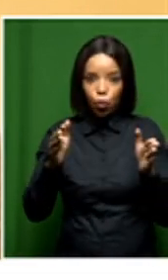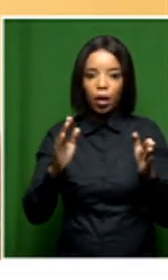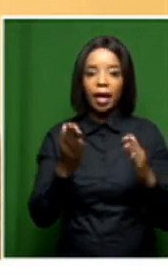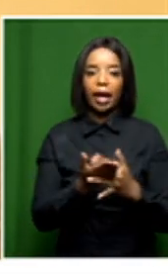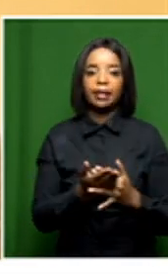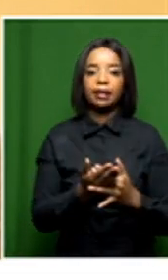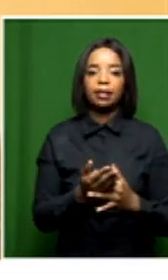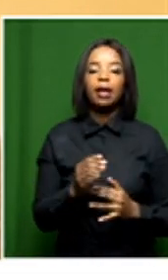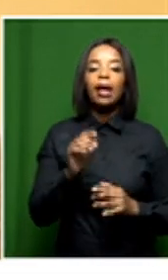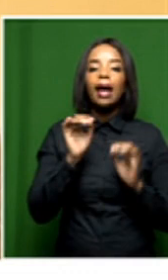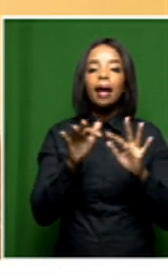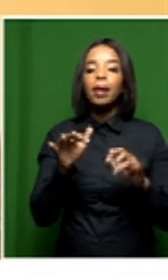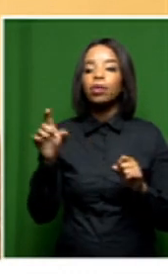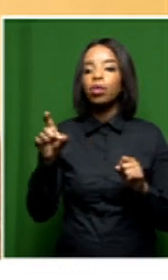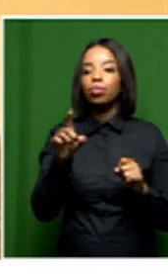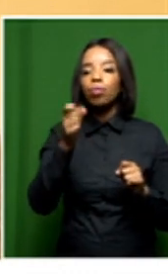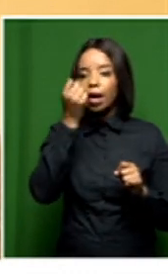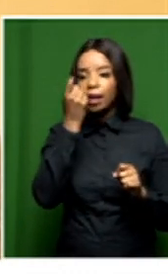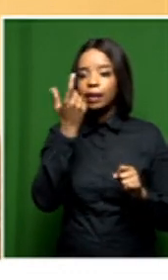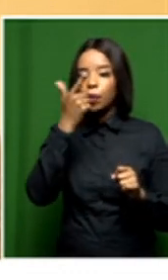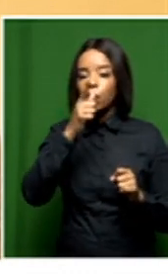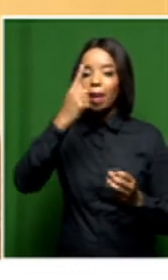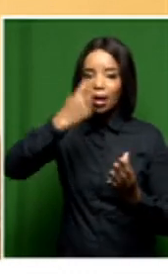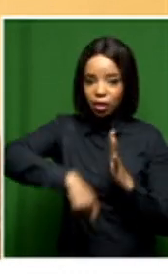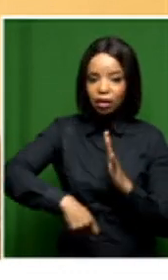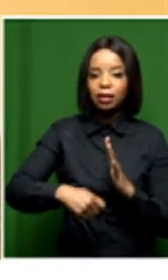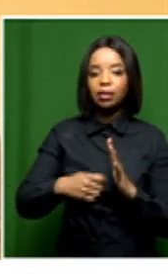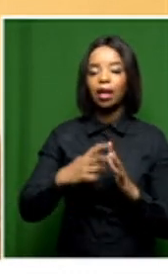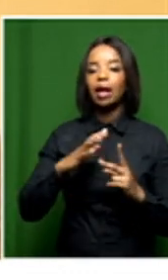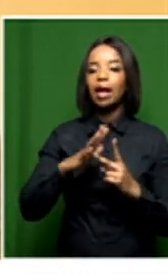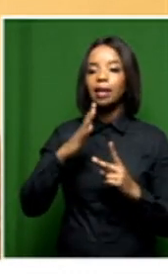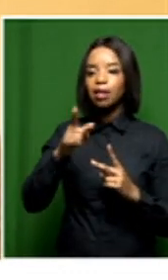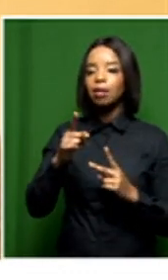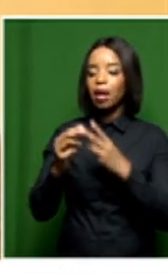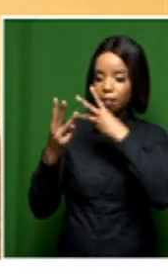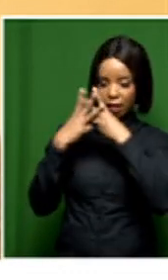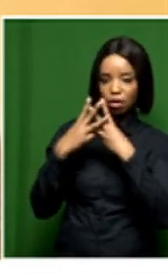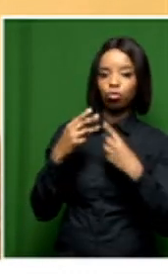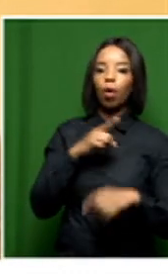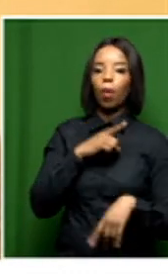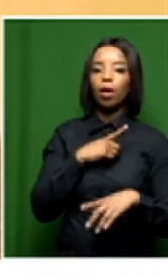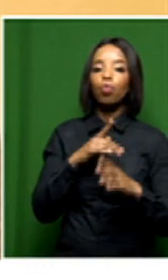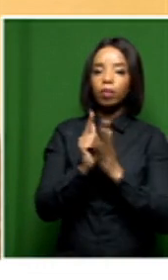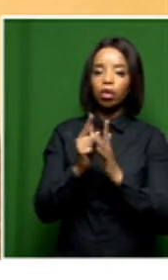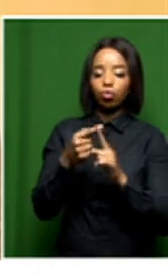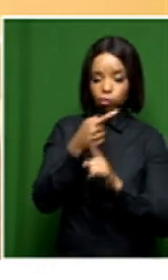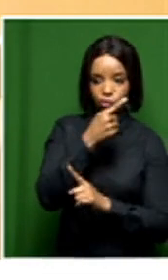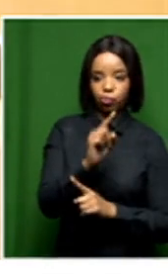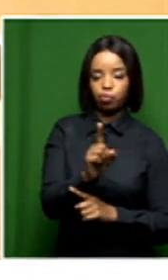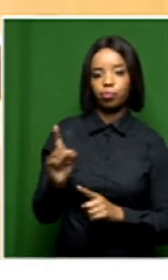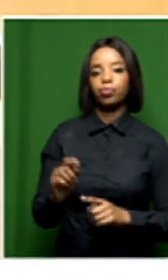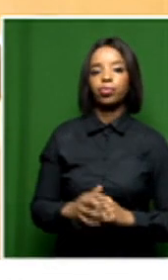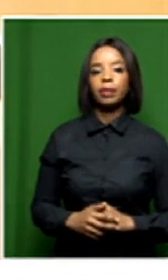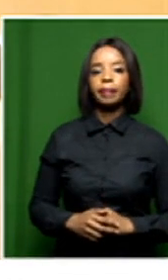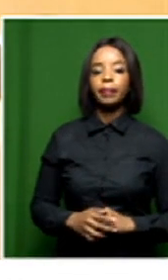People get arrested and they are charged and they are sentenced if they are found guilty. So, I mean, we talk about that number, which